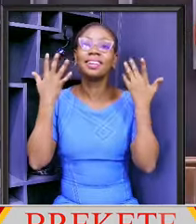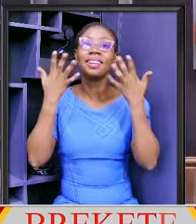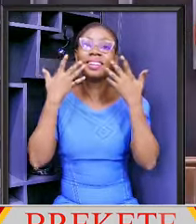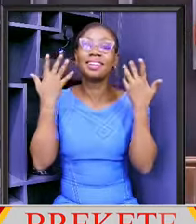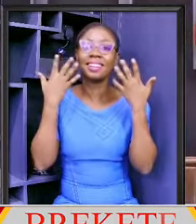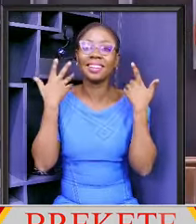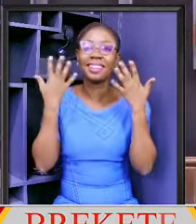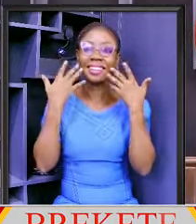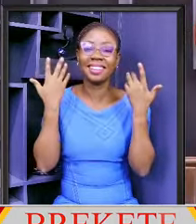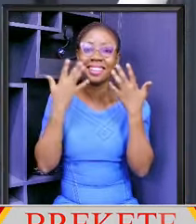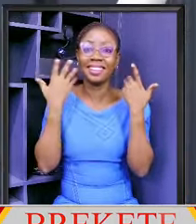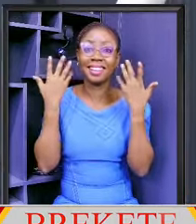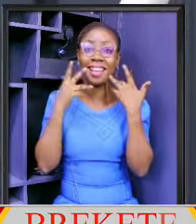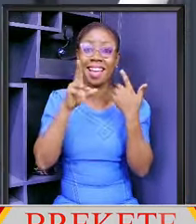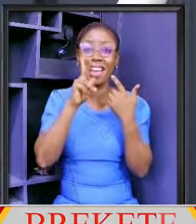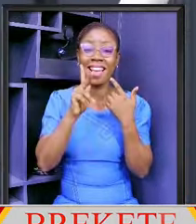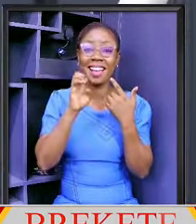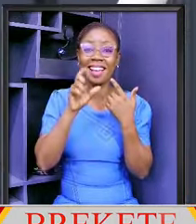Can't get let you.